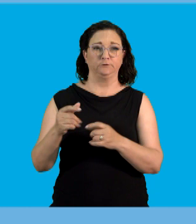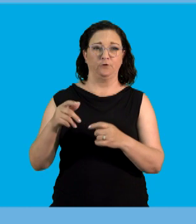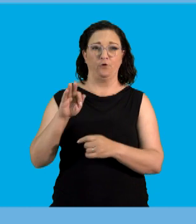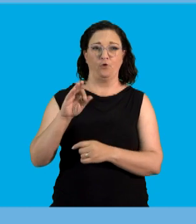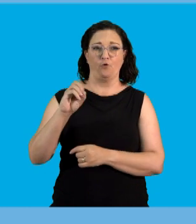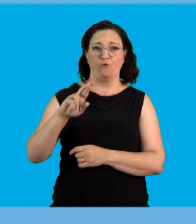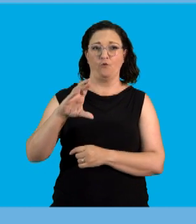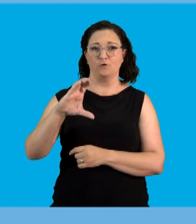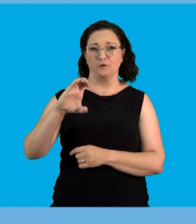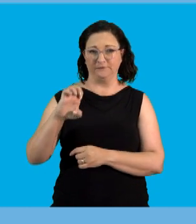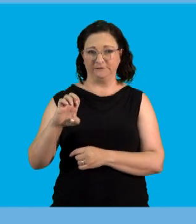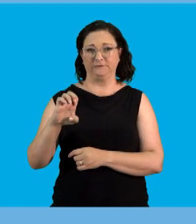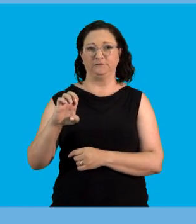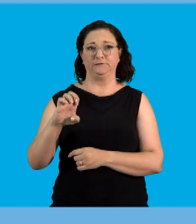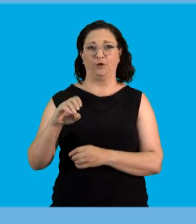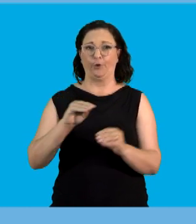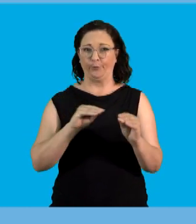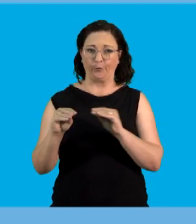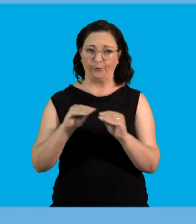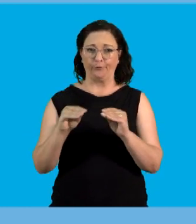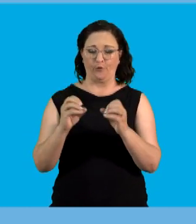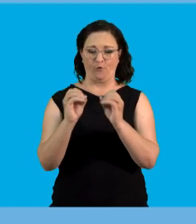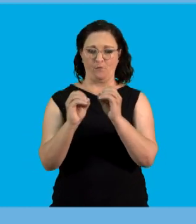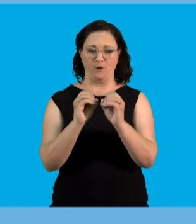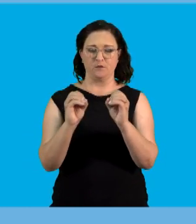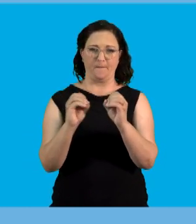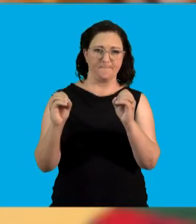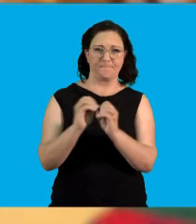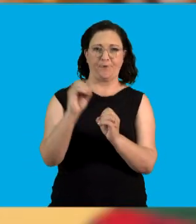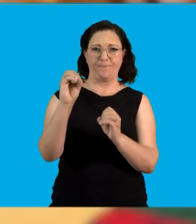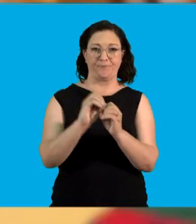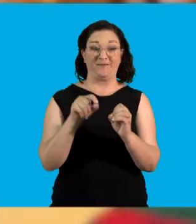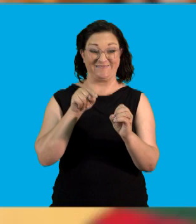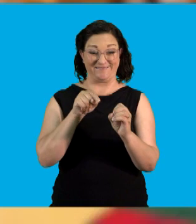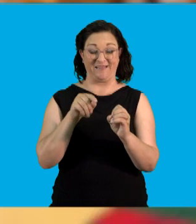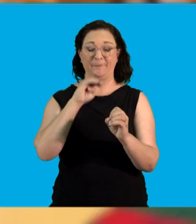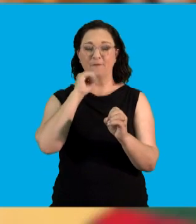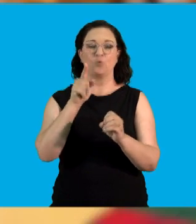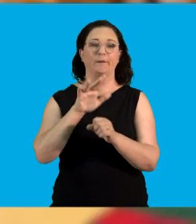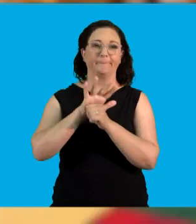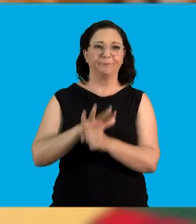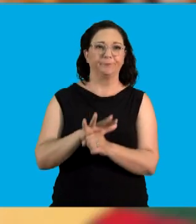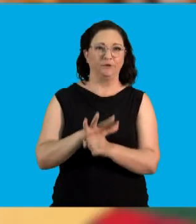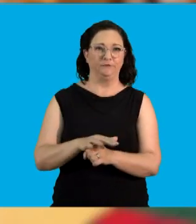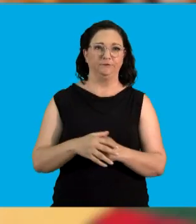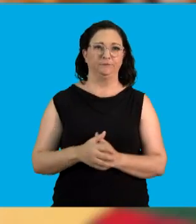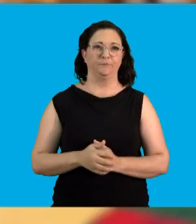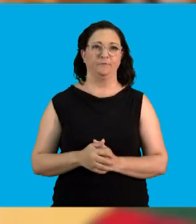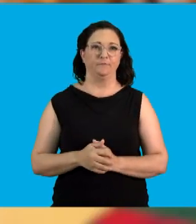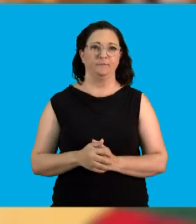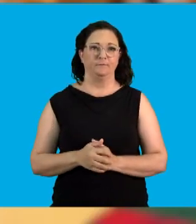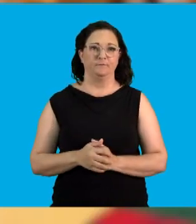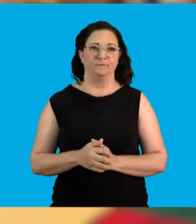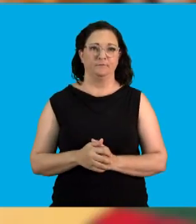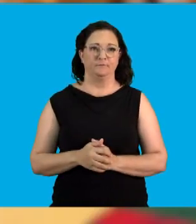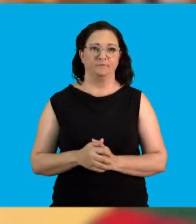the phenomenon called a gas pressure. So as you are bumping against the wall of the container, the force that you are exerting onto